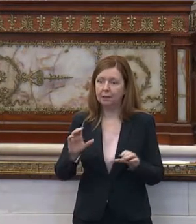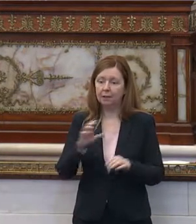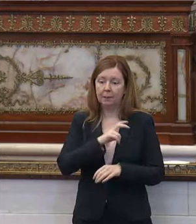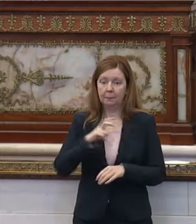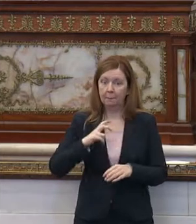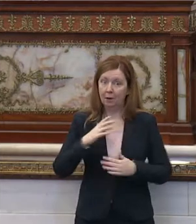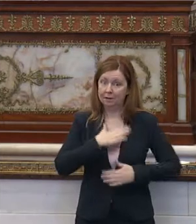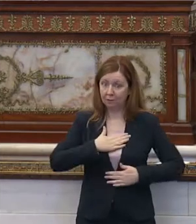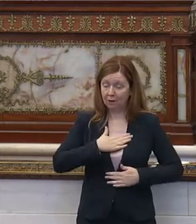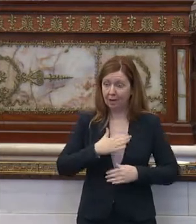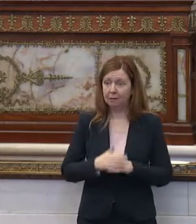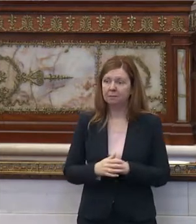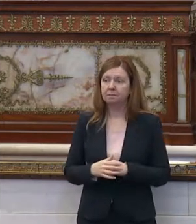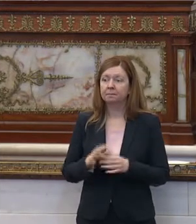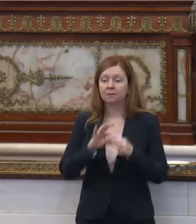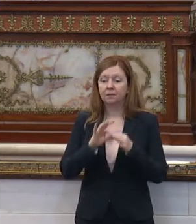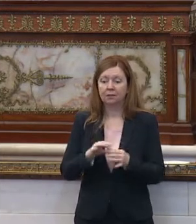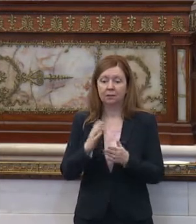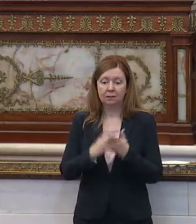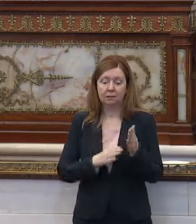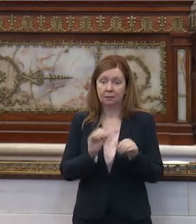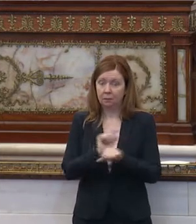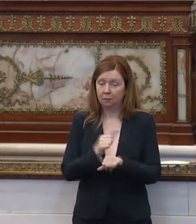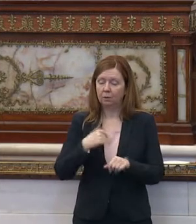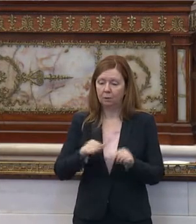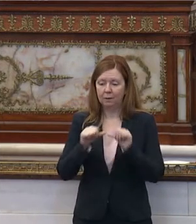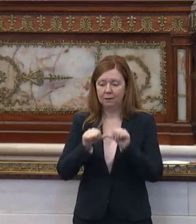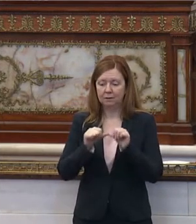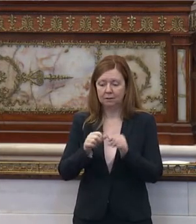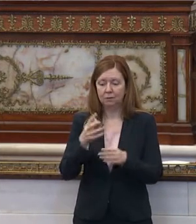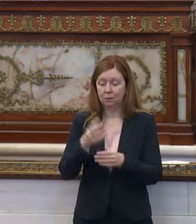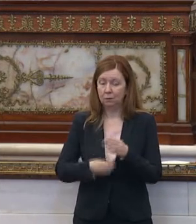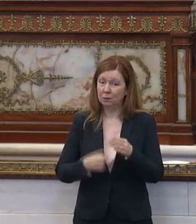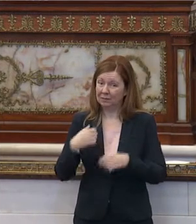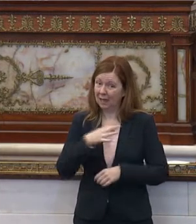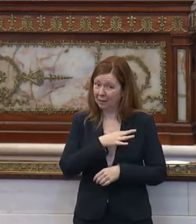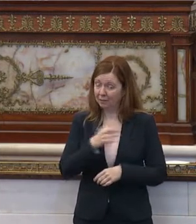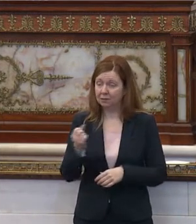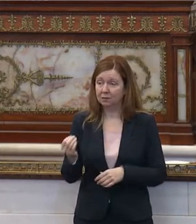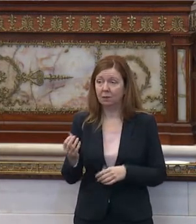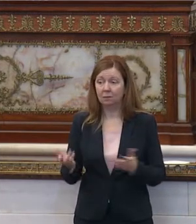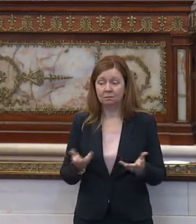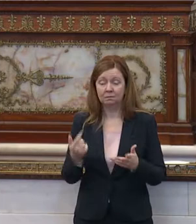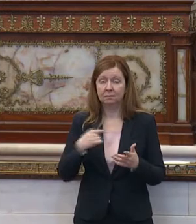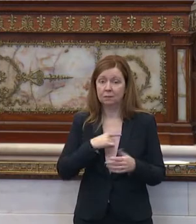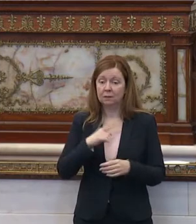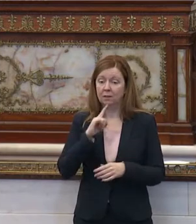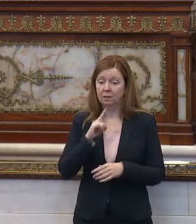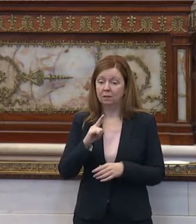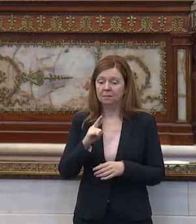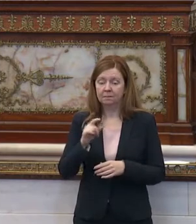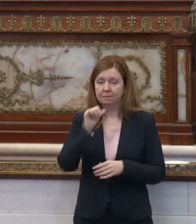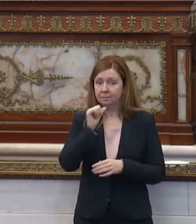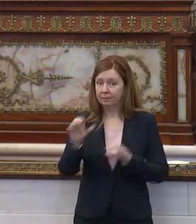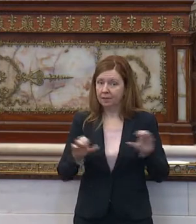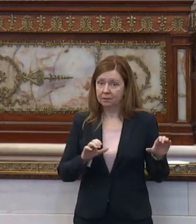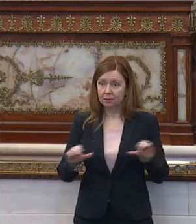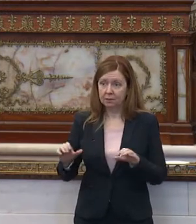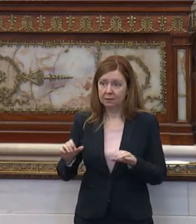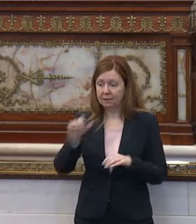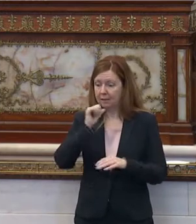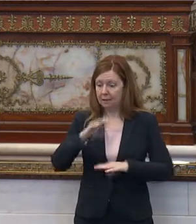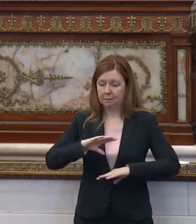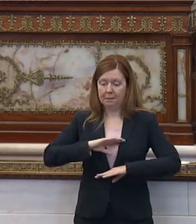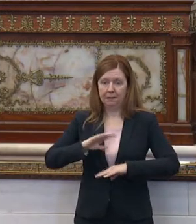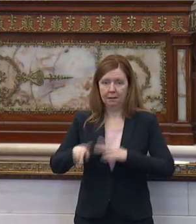Rec related to some of this work. We continue to lose staff. So we are not doing and not